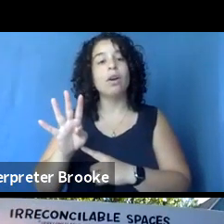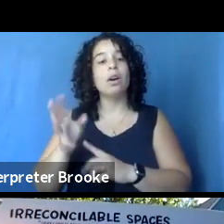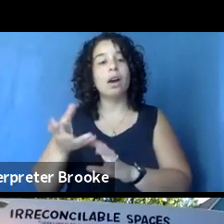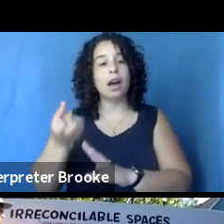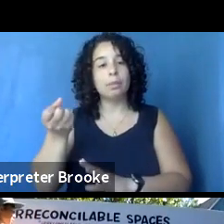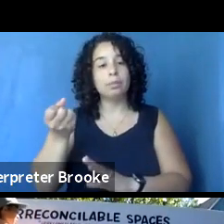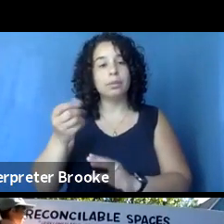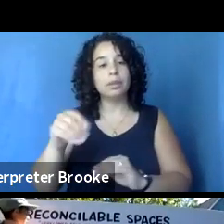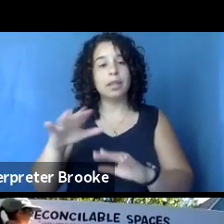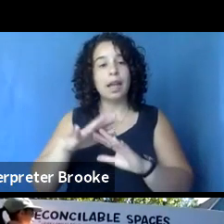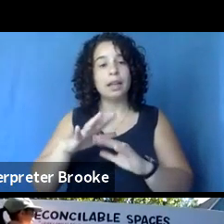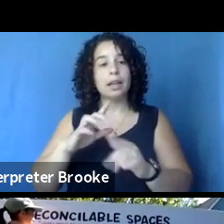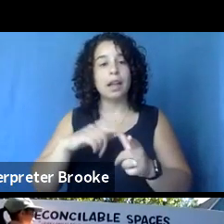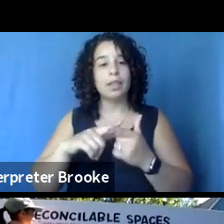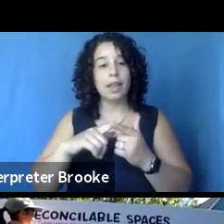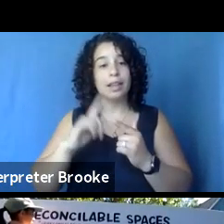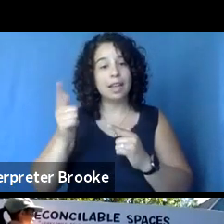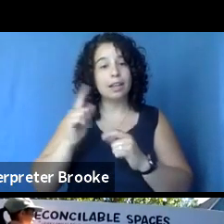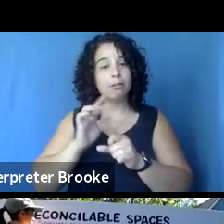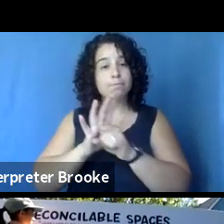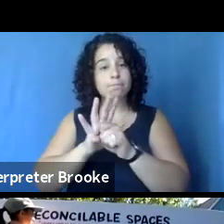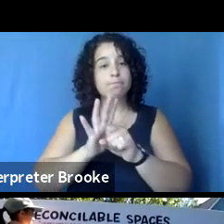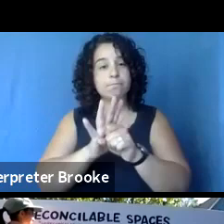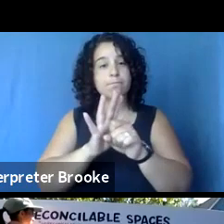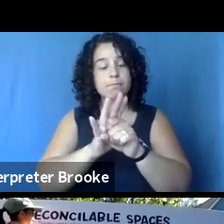a lot of activism in